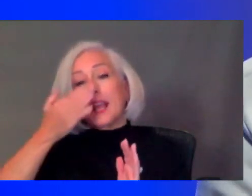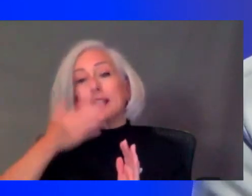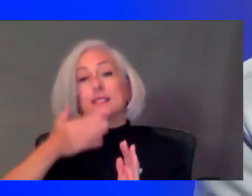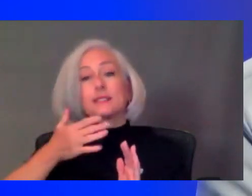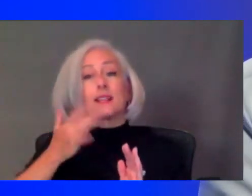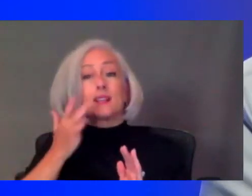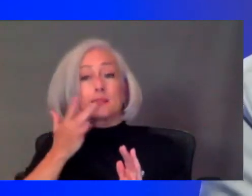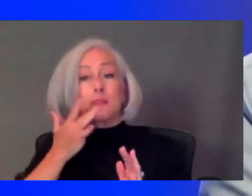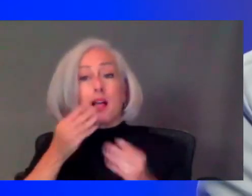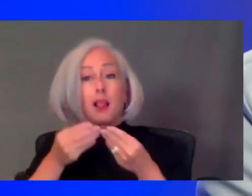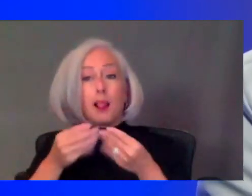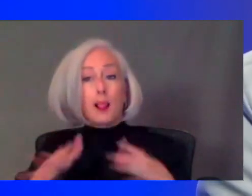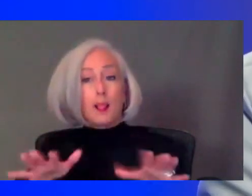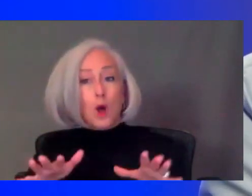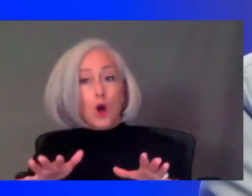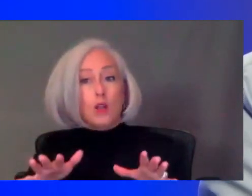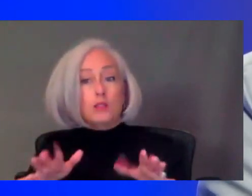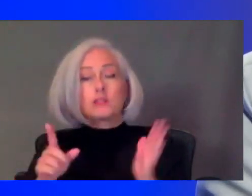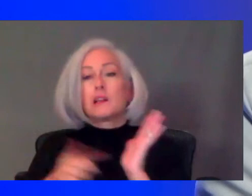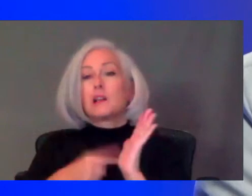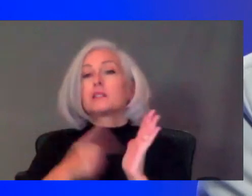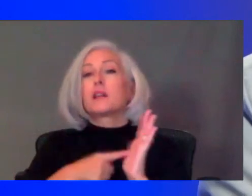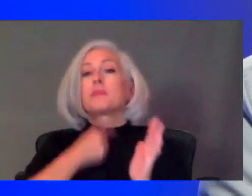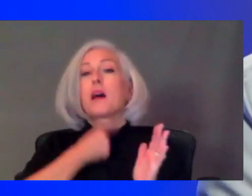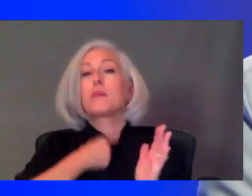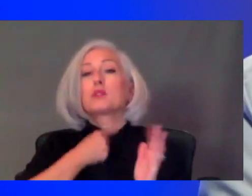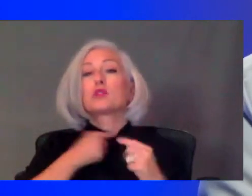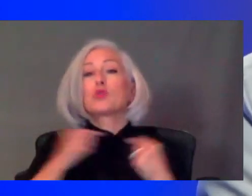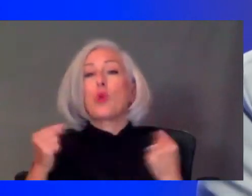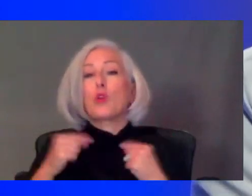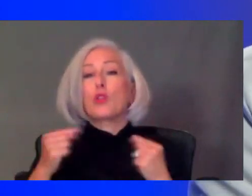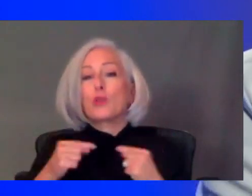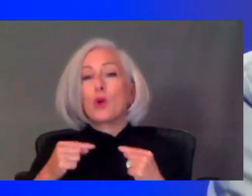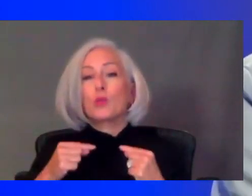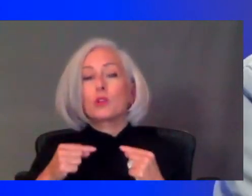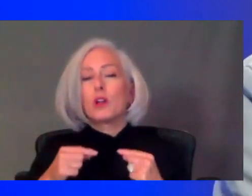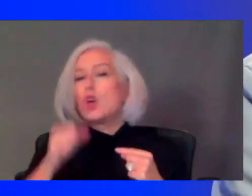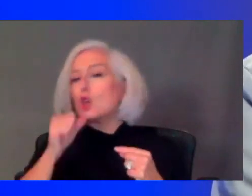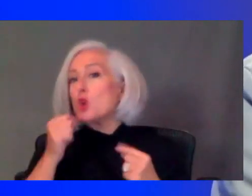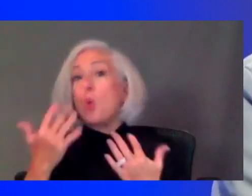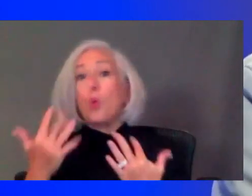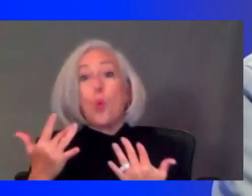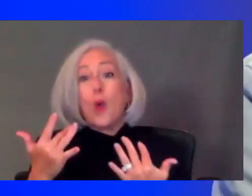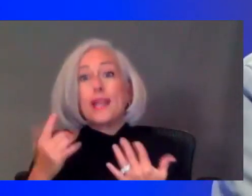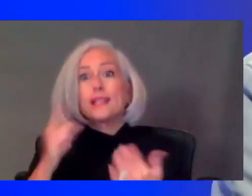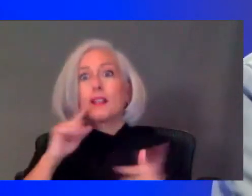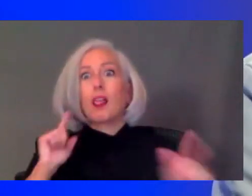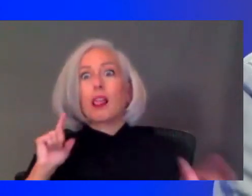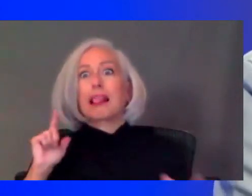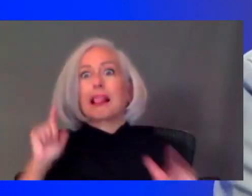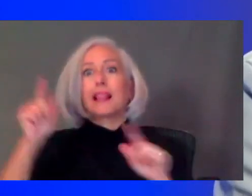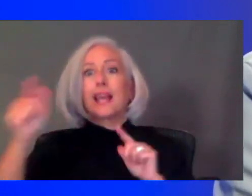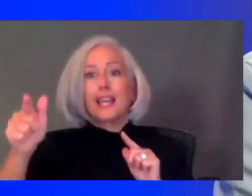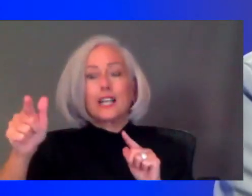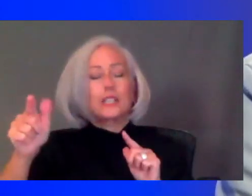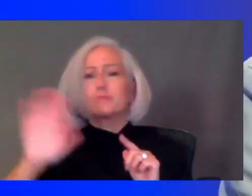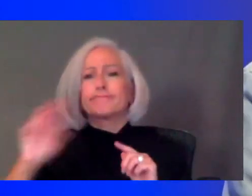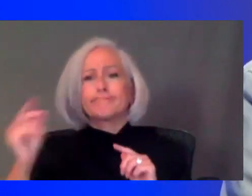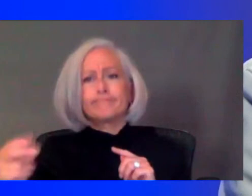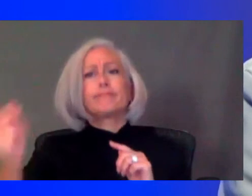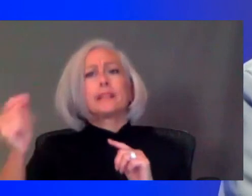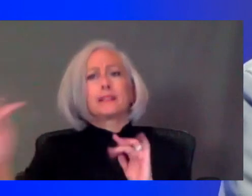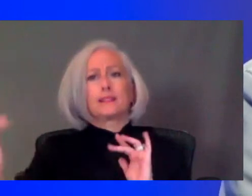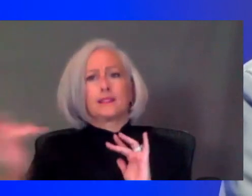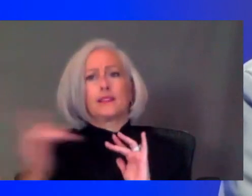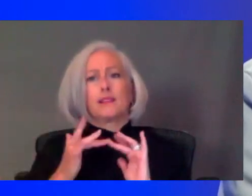Dr. Barr this week talk about that, especially as sometimes our supply is good. We have been